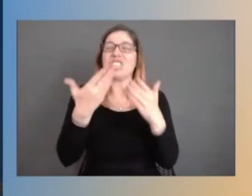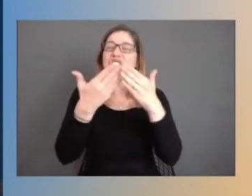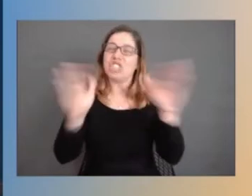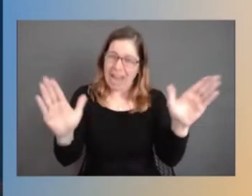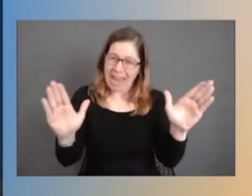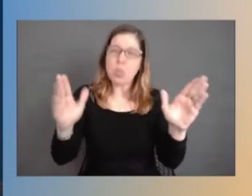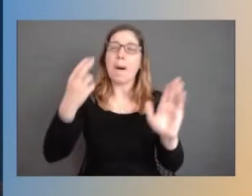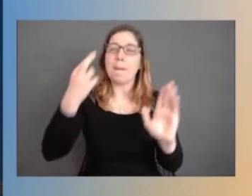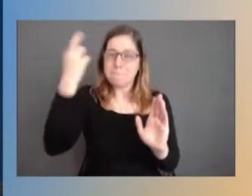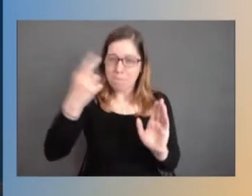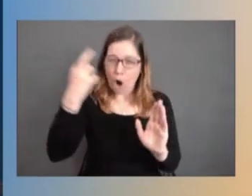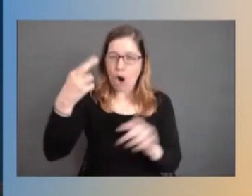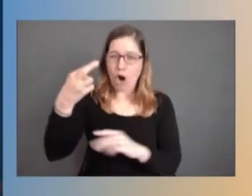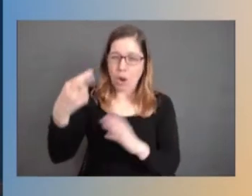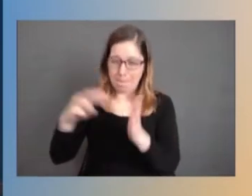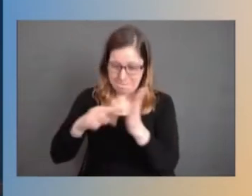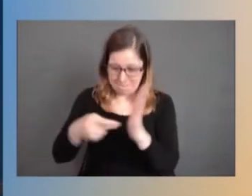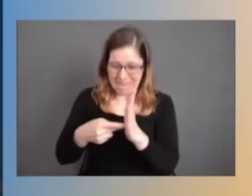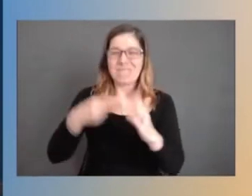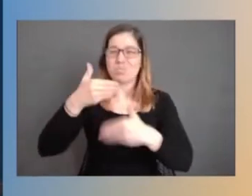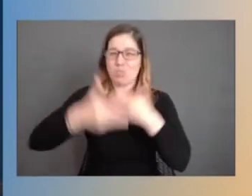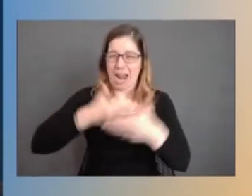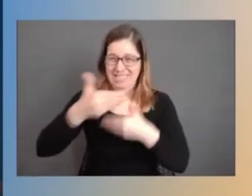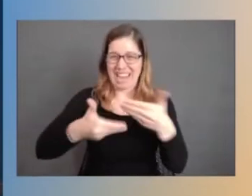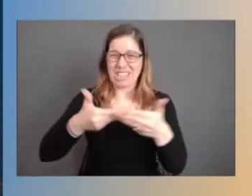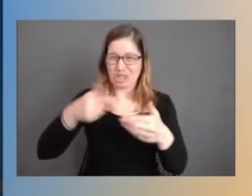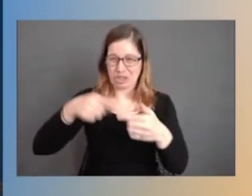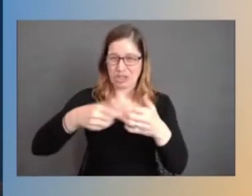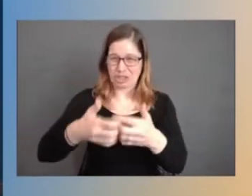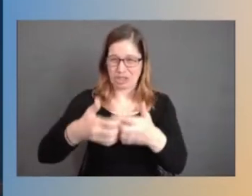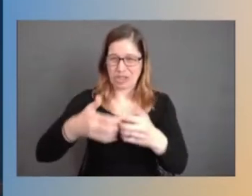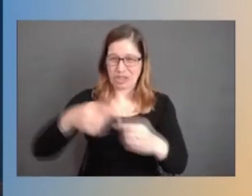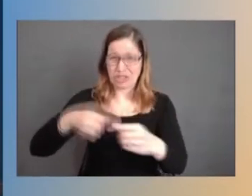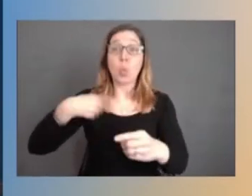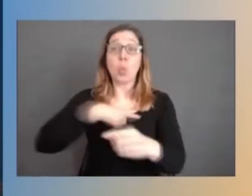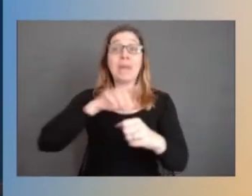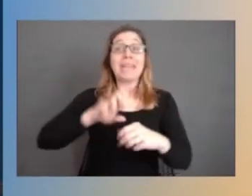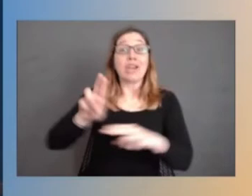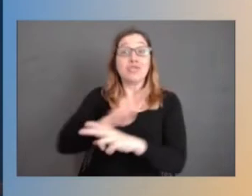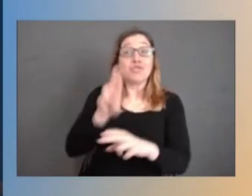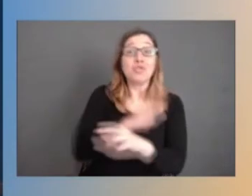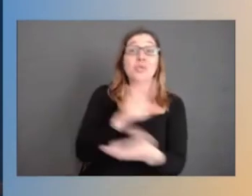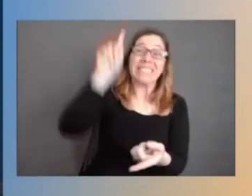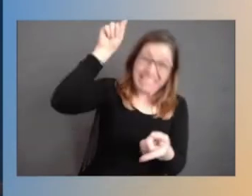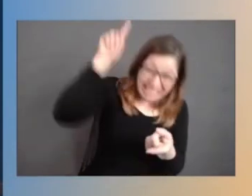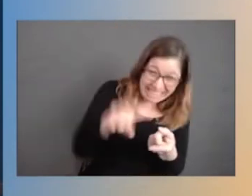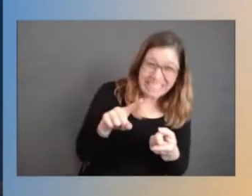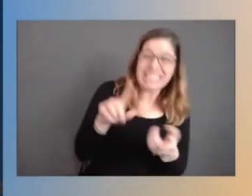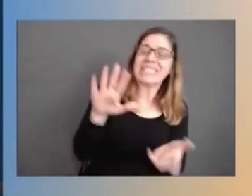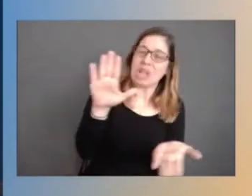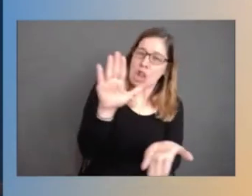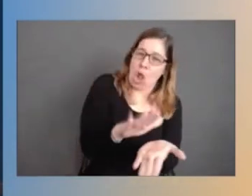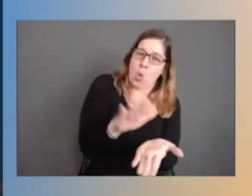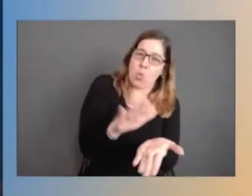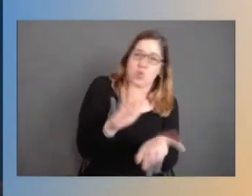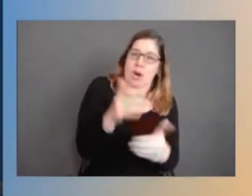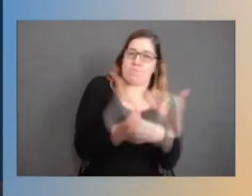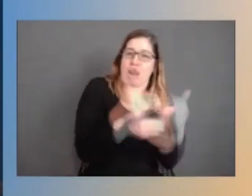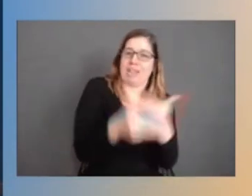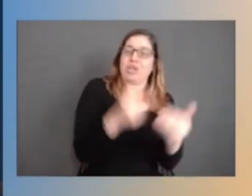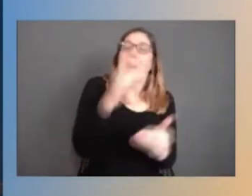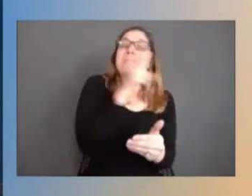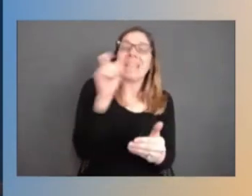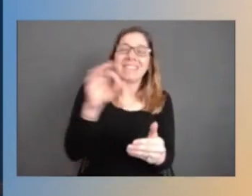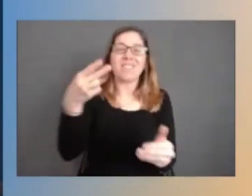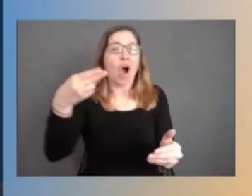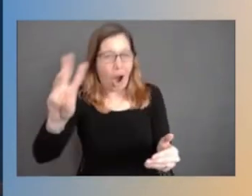use significantly lower end processors on these cards because of all of the hardware offload that we add in the system. And